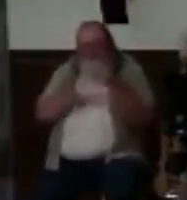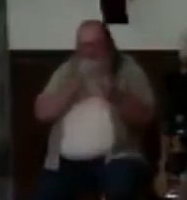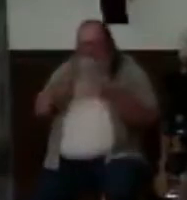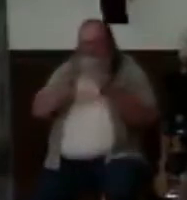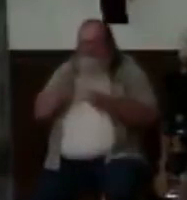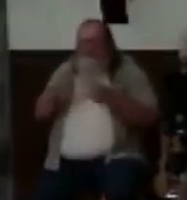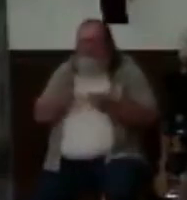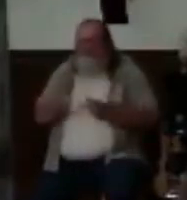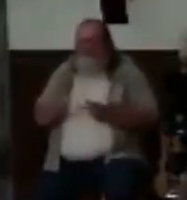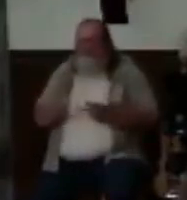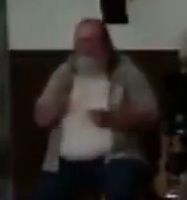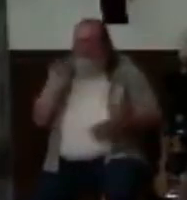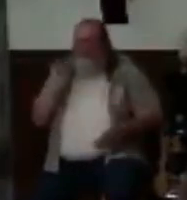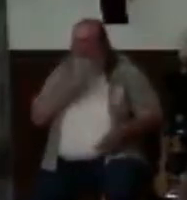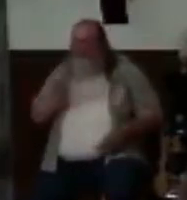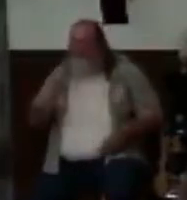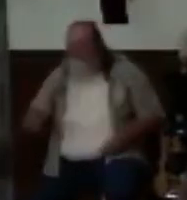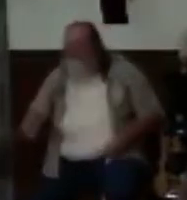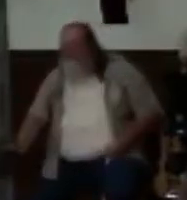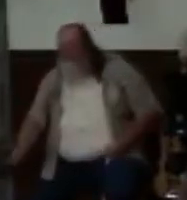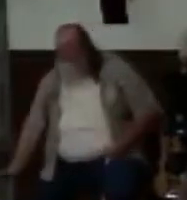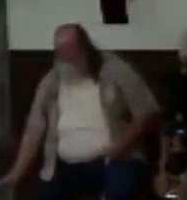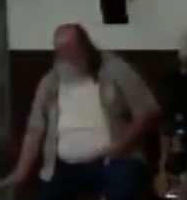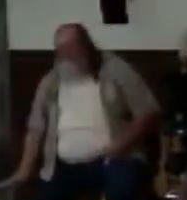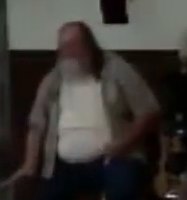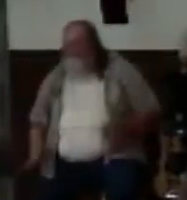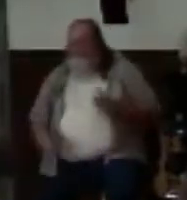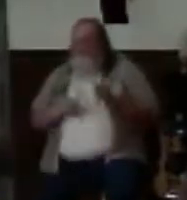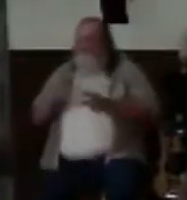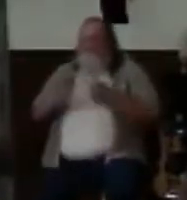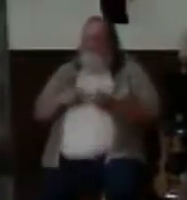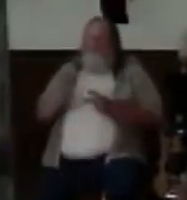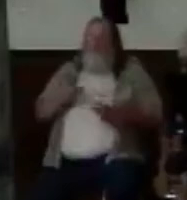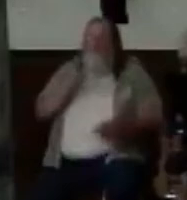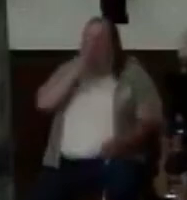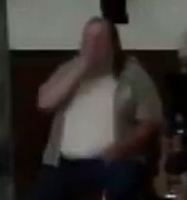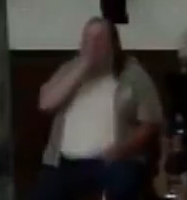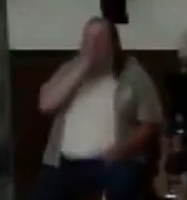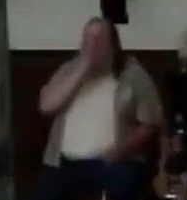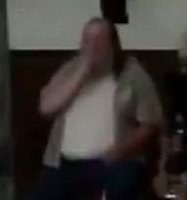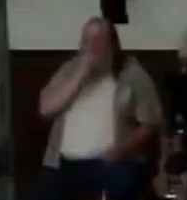curriculum. The enemy has taken ground over our children's teachers,